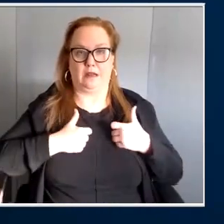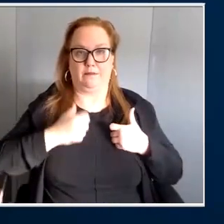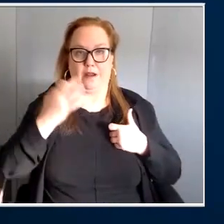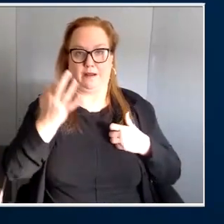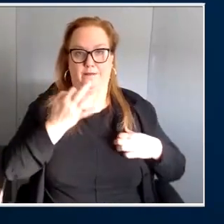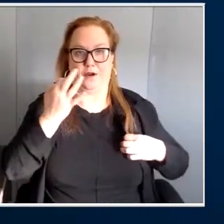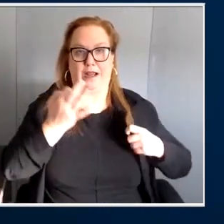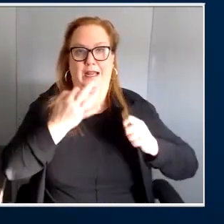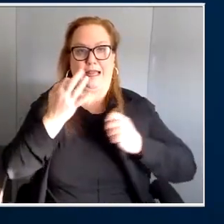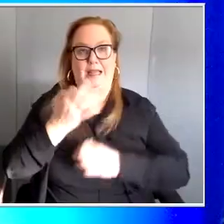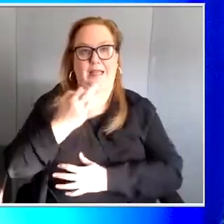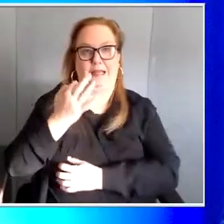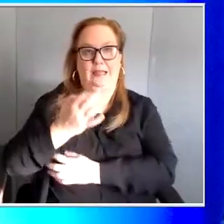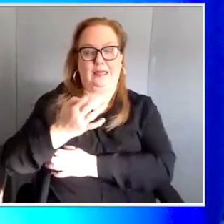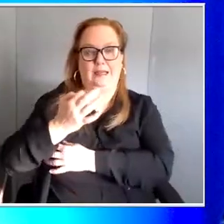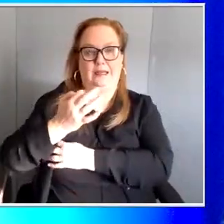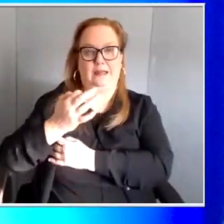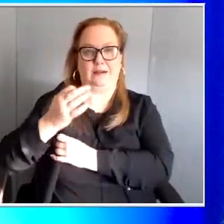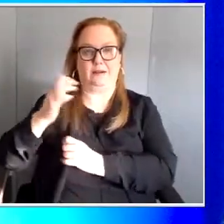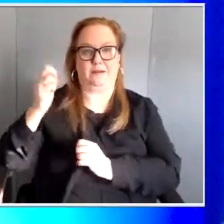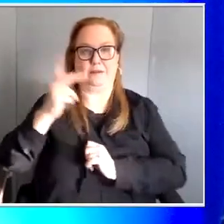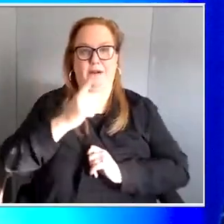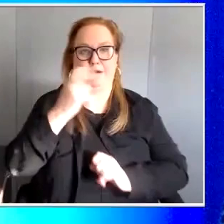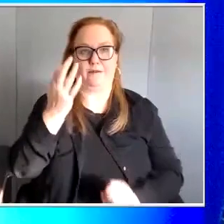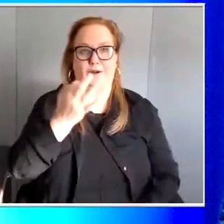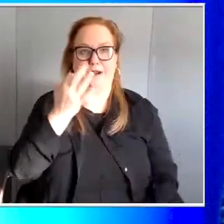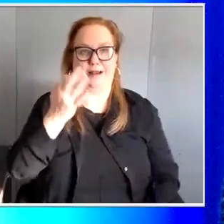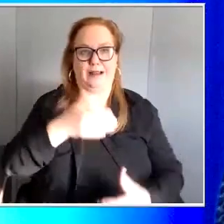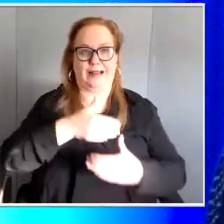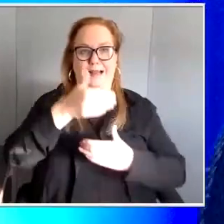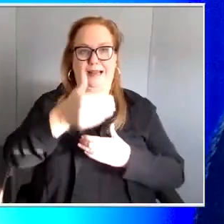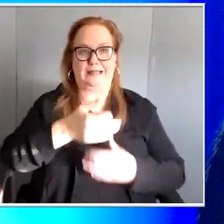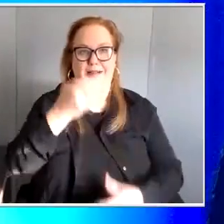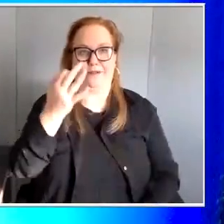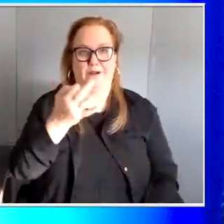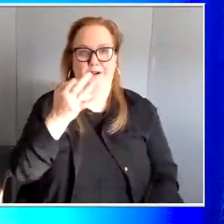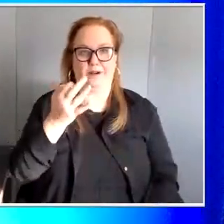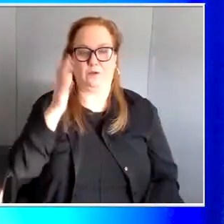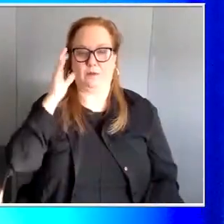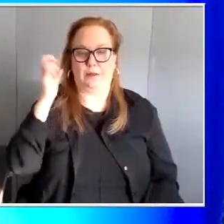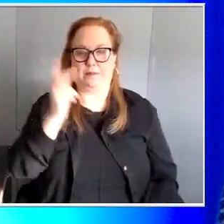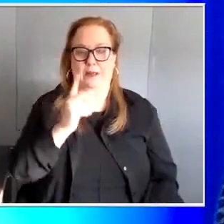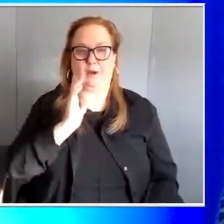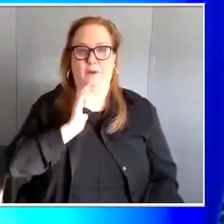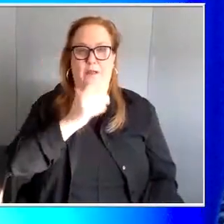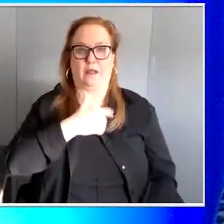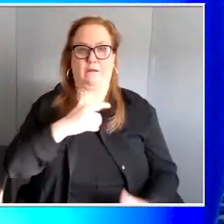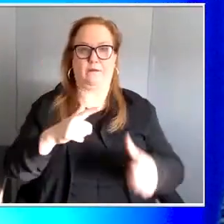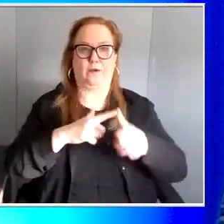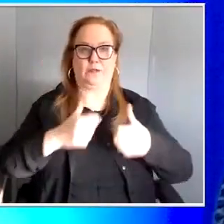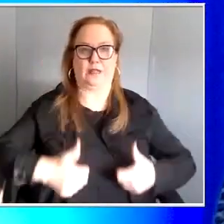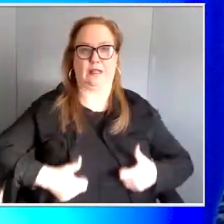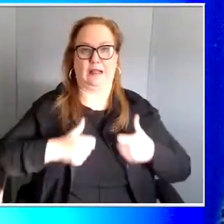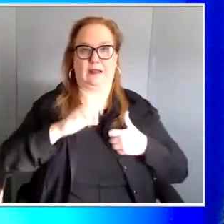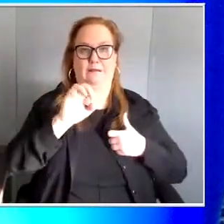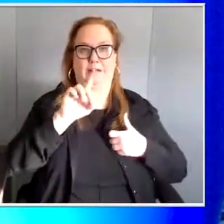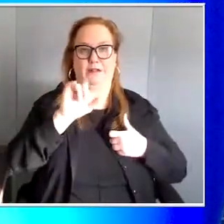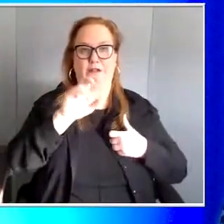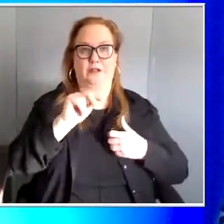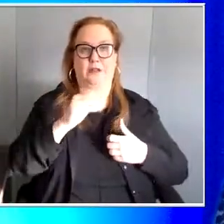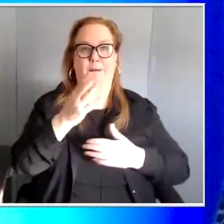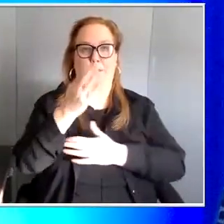Friday. So we'll be Sorry, I back meant Friday to with put- our next. Well, we'll be back with our first live edition of the Morning Medical Update